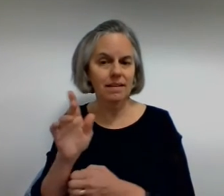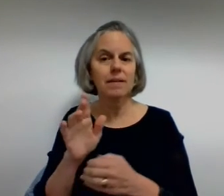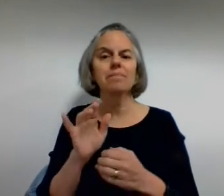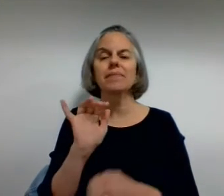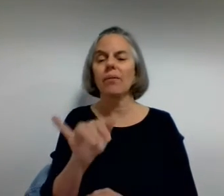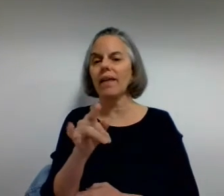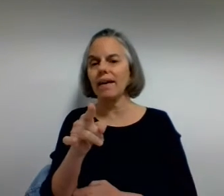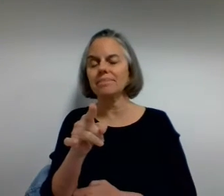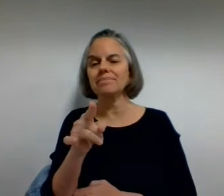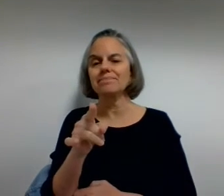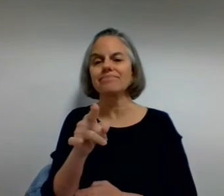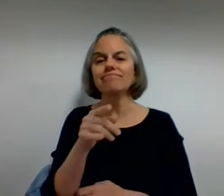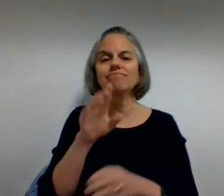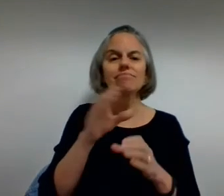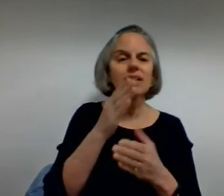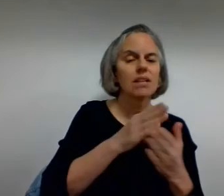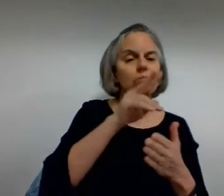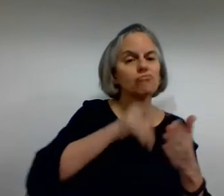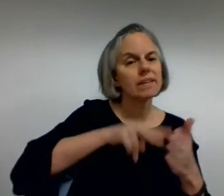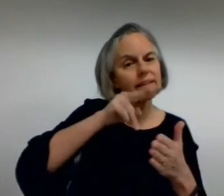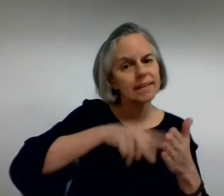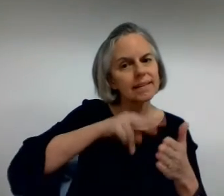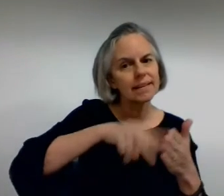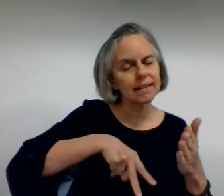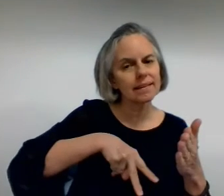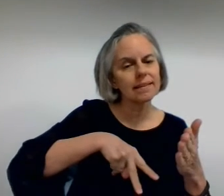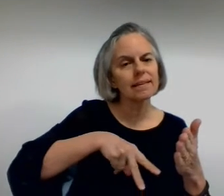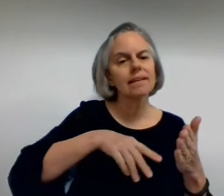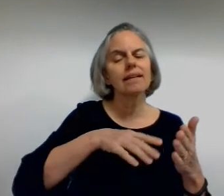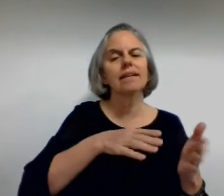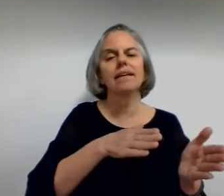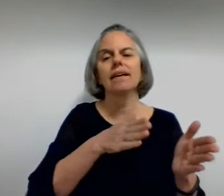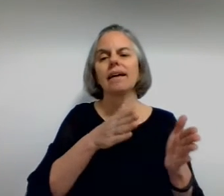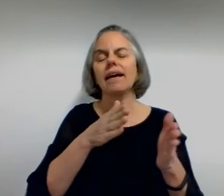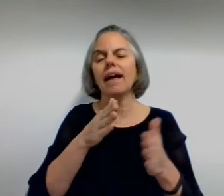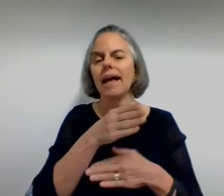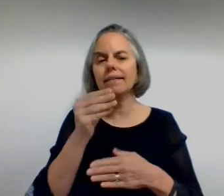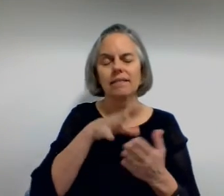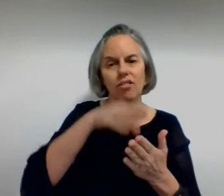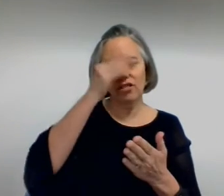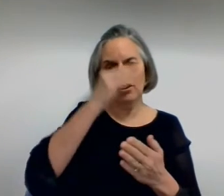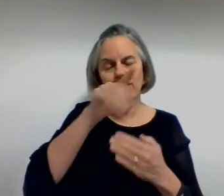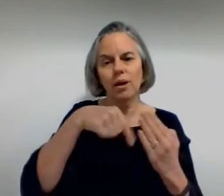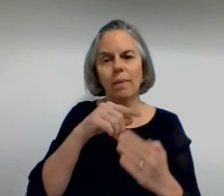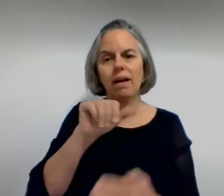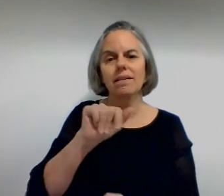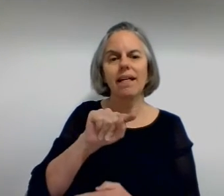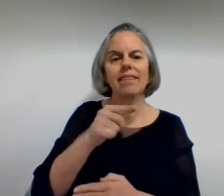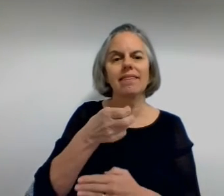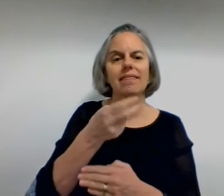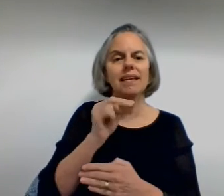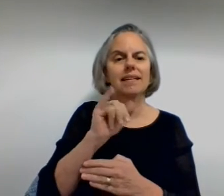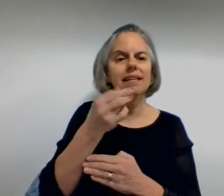okay, so that one's slide deck for you to do some readings and learn about